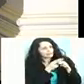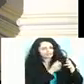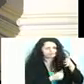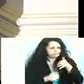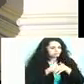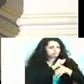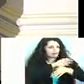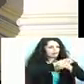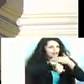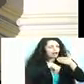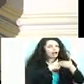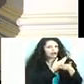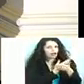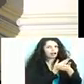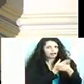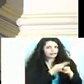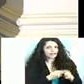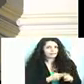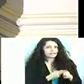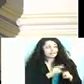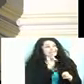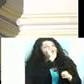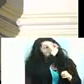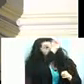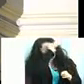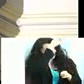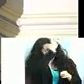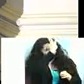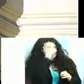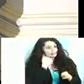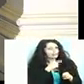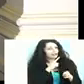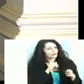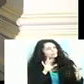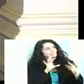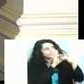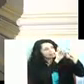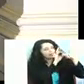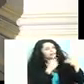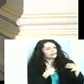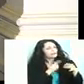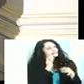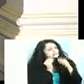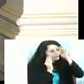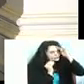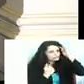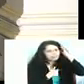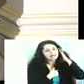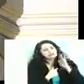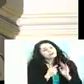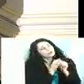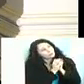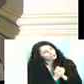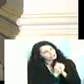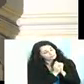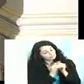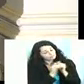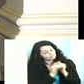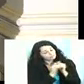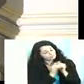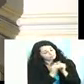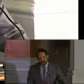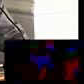all names. It is that God that we encounter and that we experience and that we come to worship this